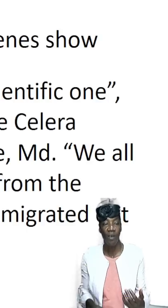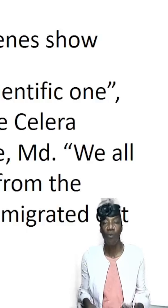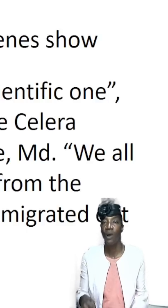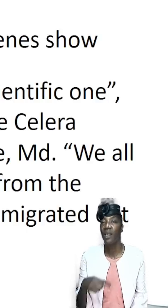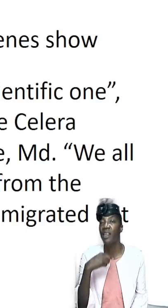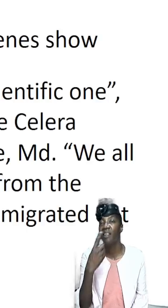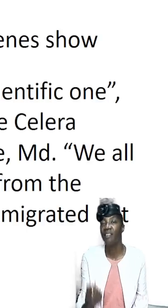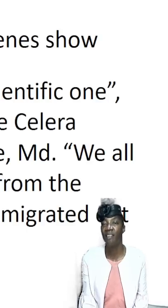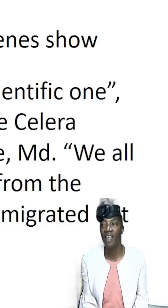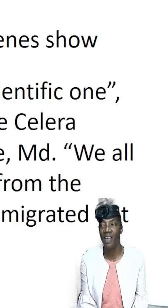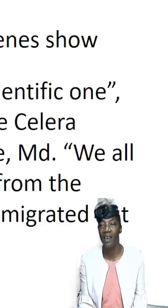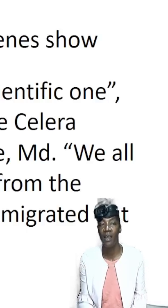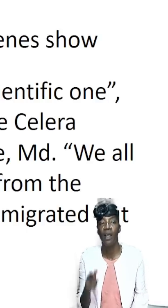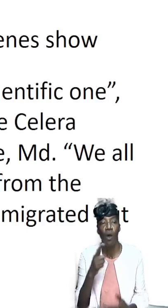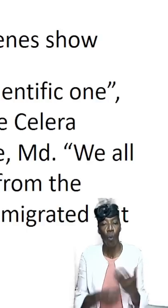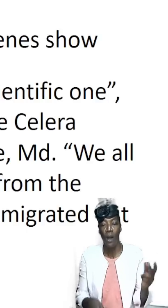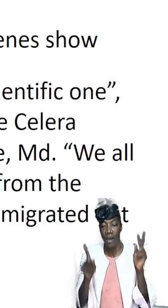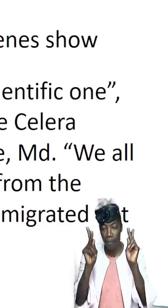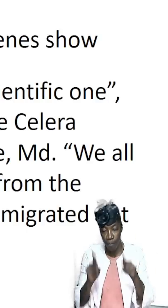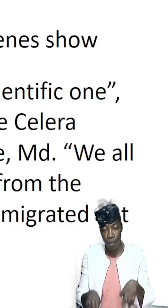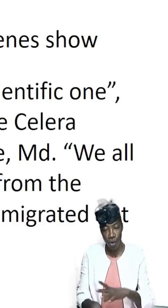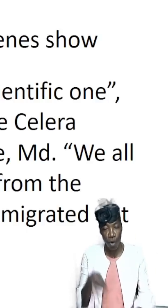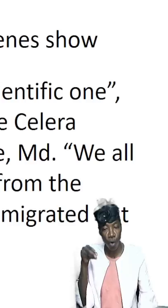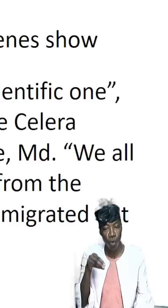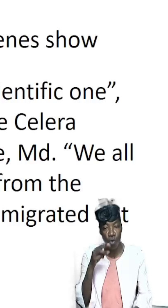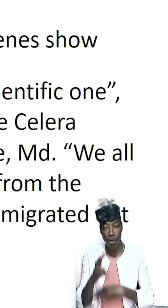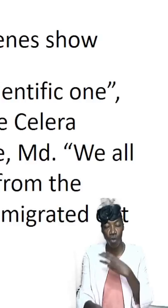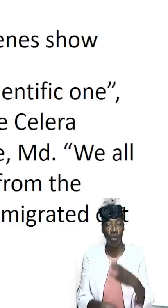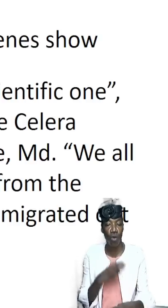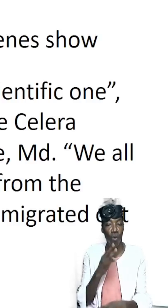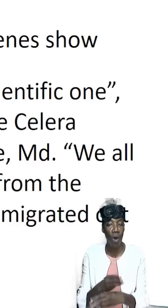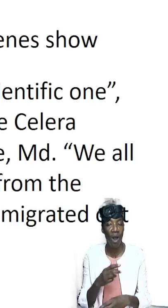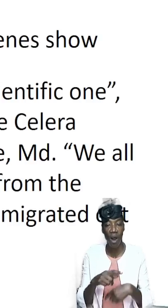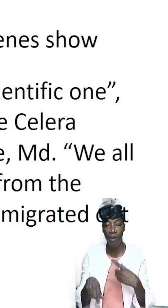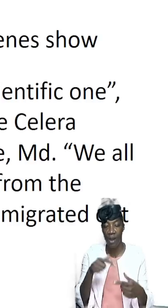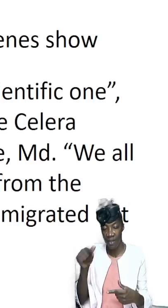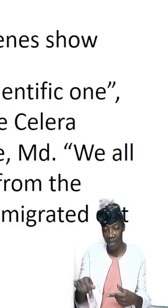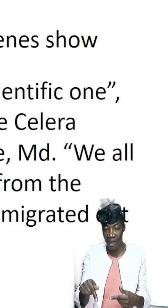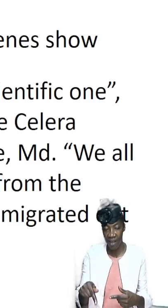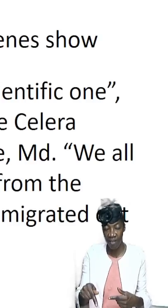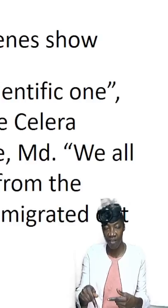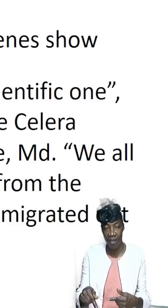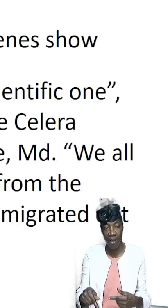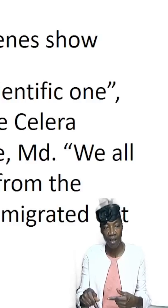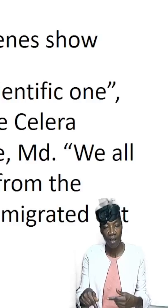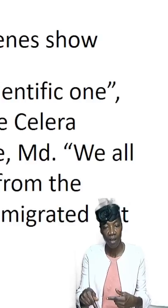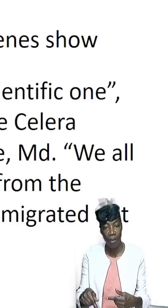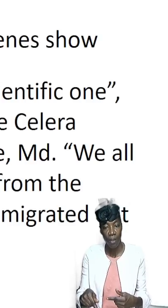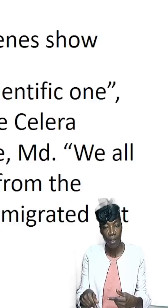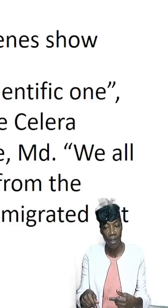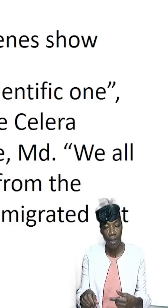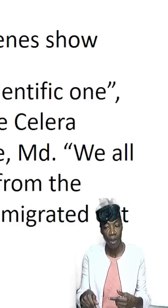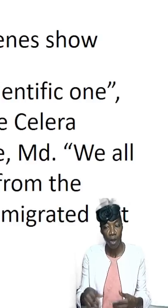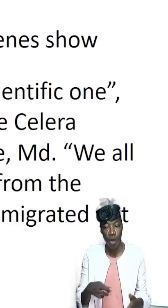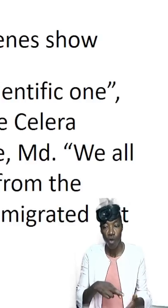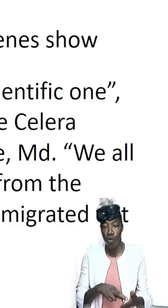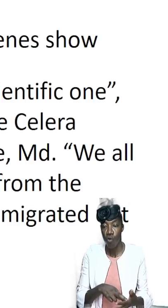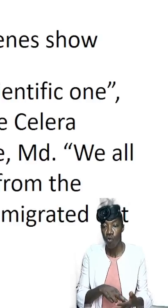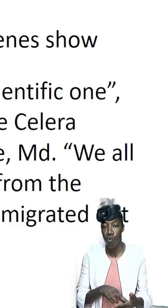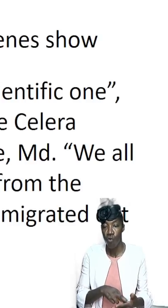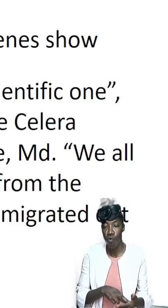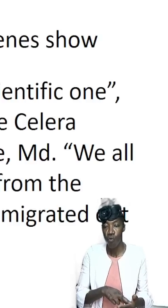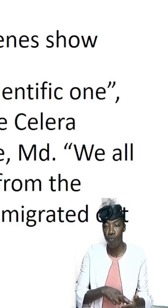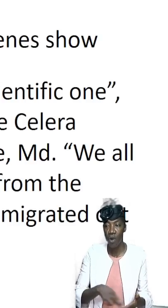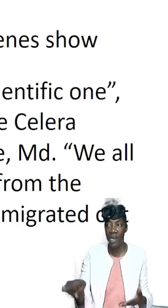is putting out to the world when this was released in the year 2000.